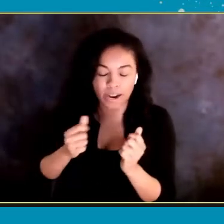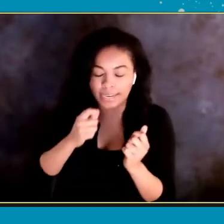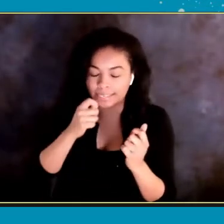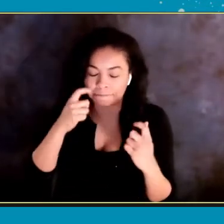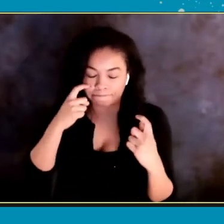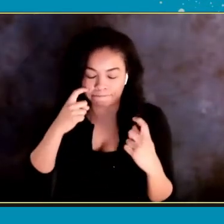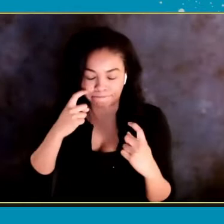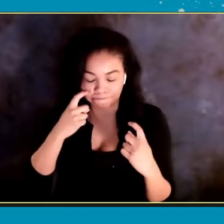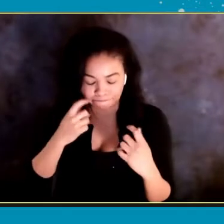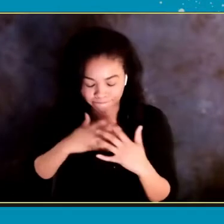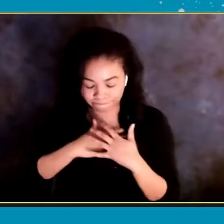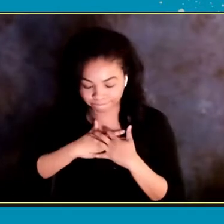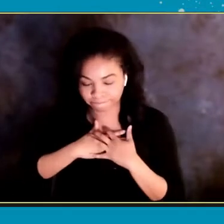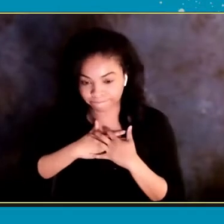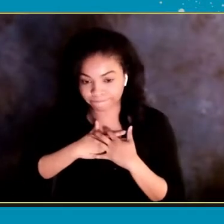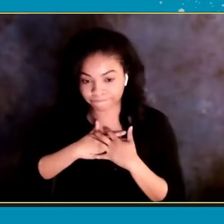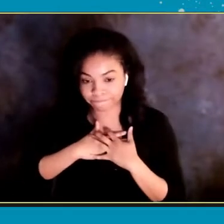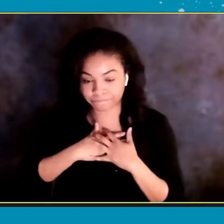friends.